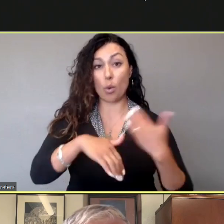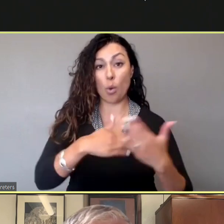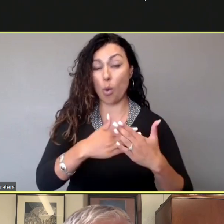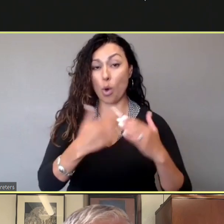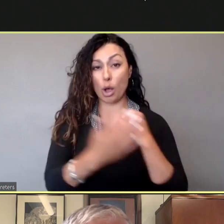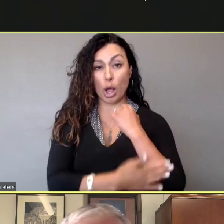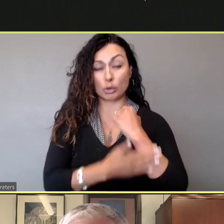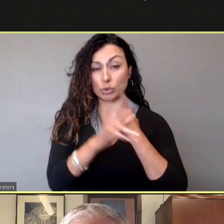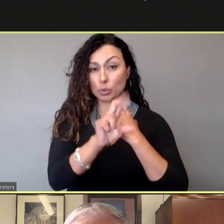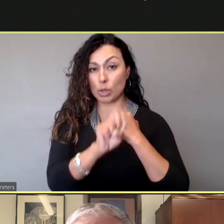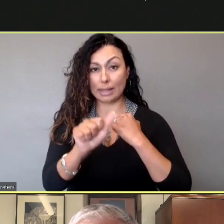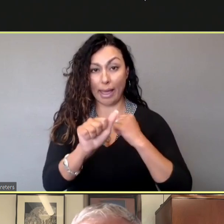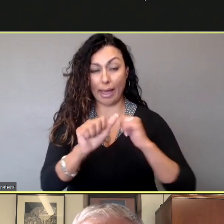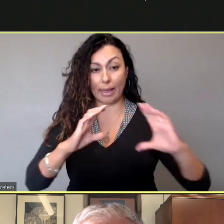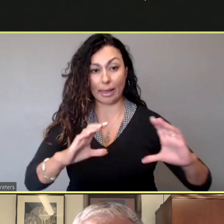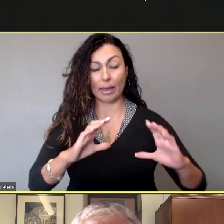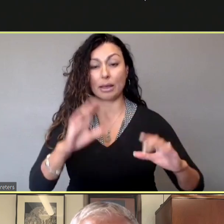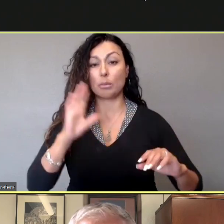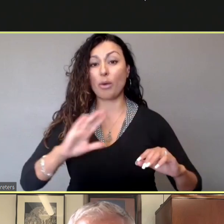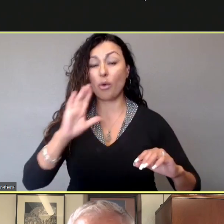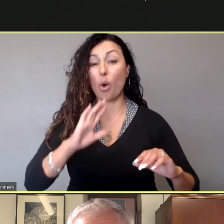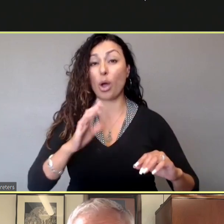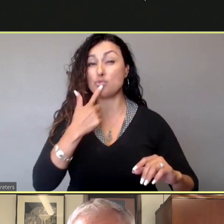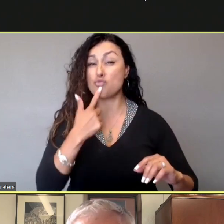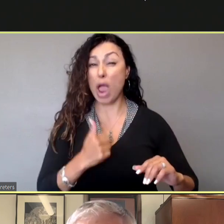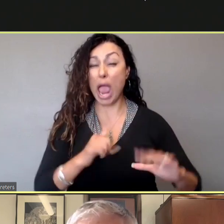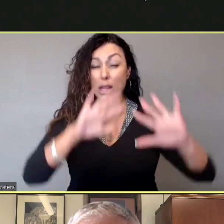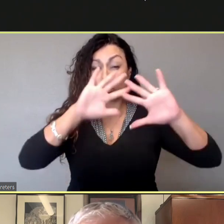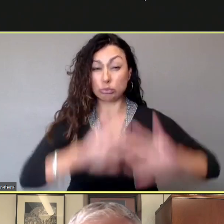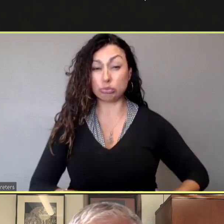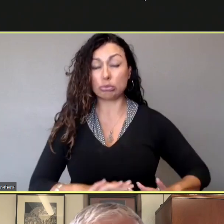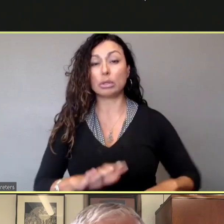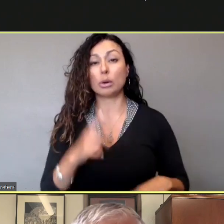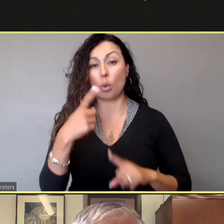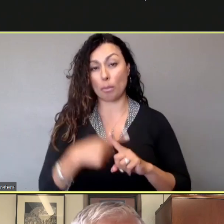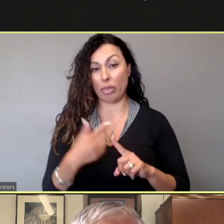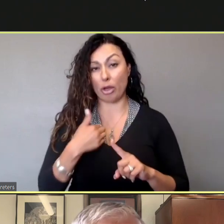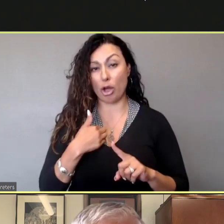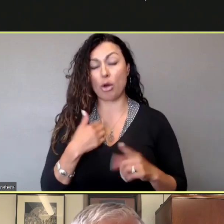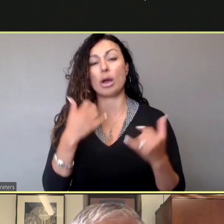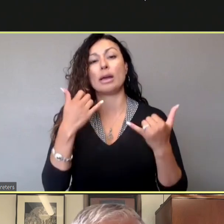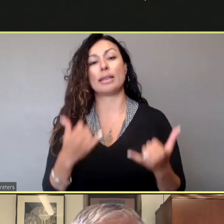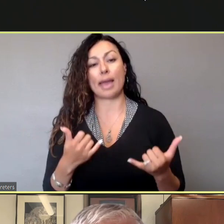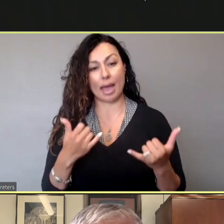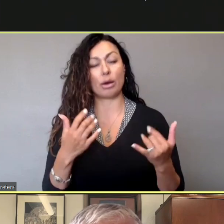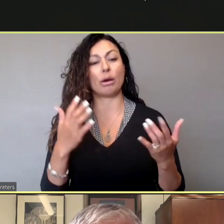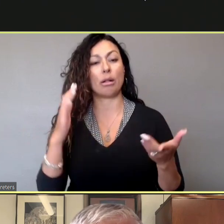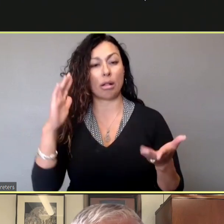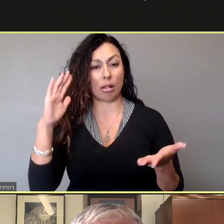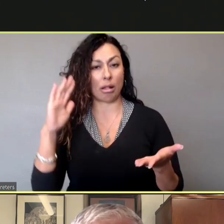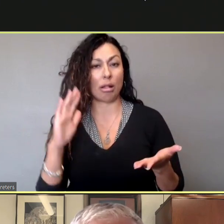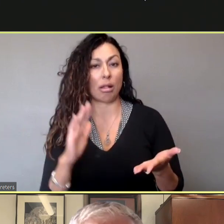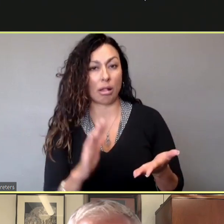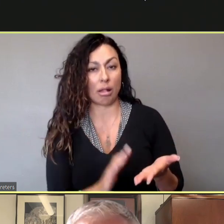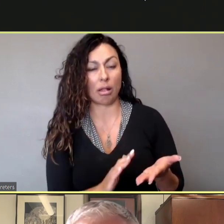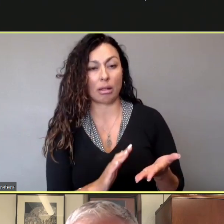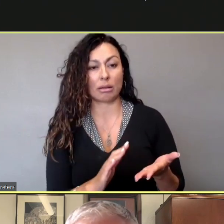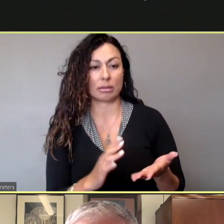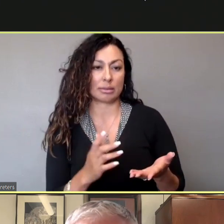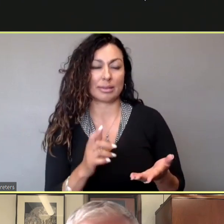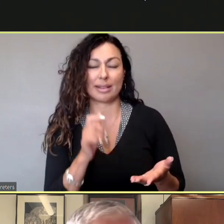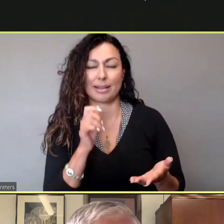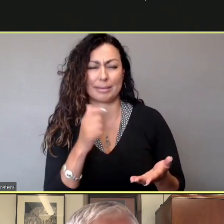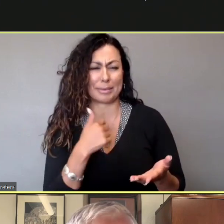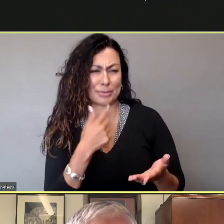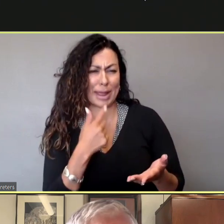see that what was a red map just a month ago is now gradually softening. Sorry, an orange map. I'm not good